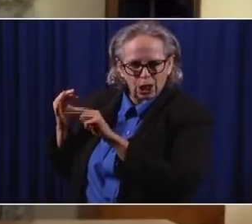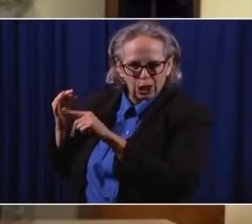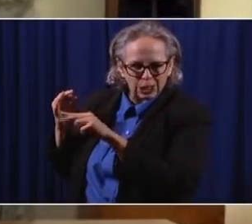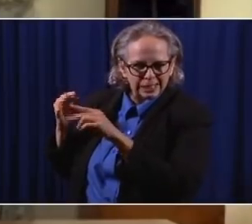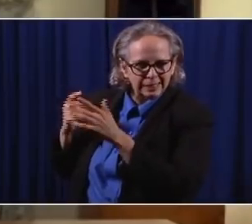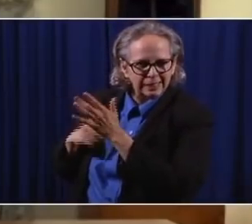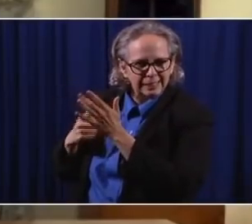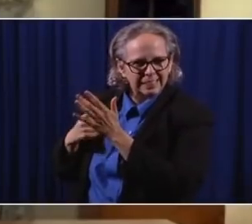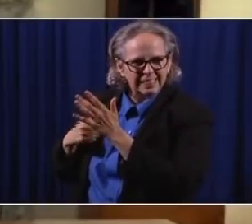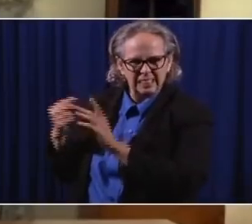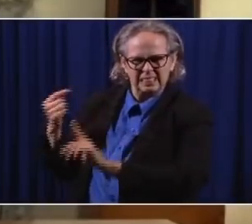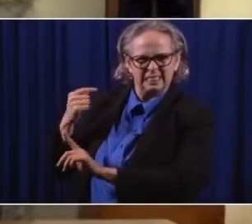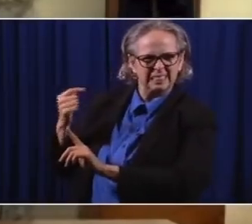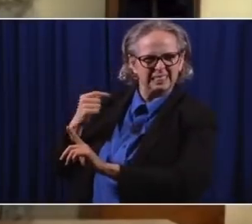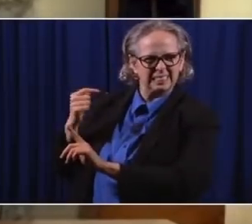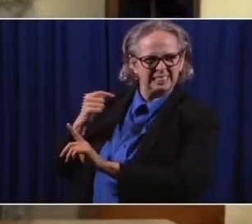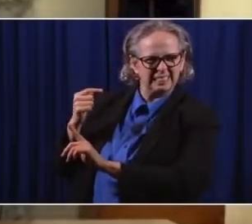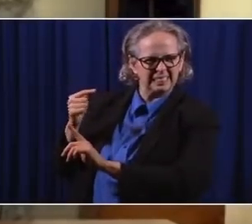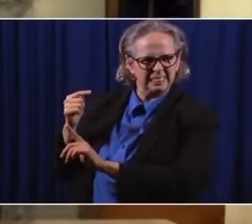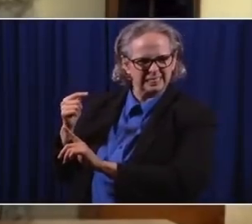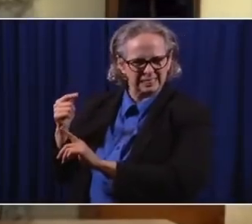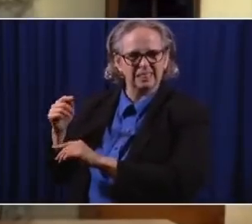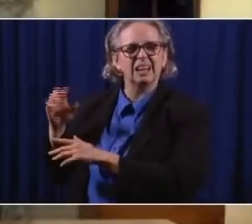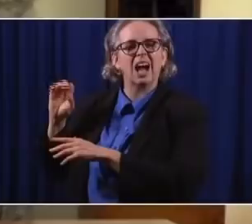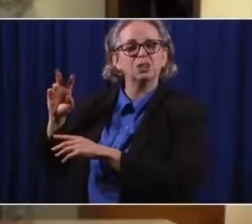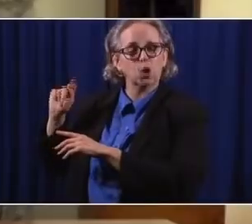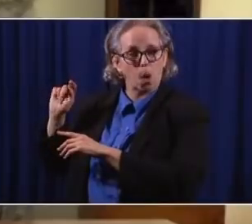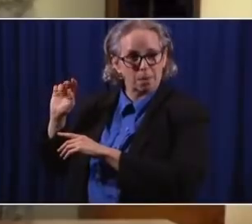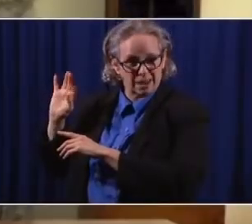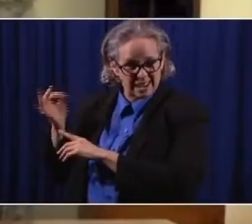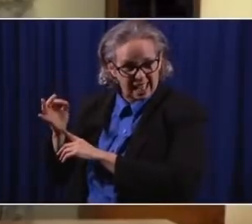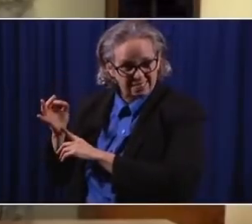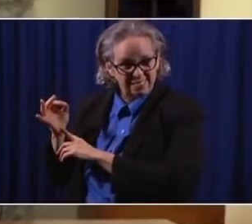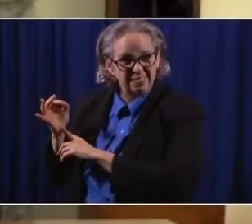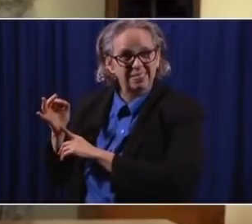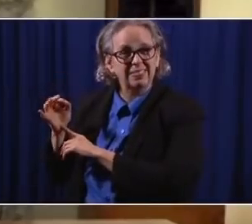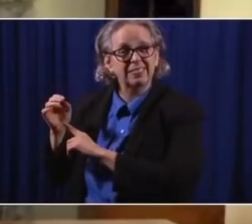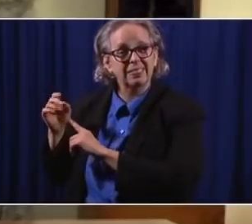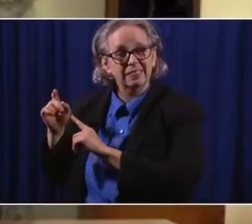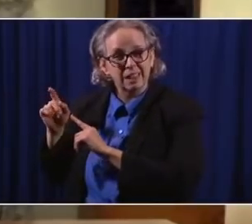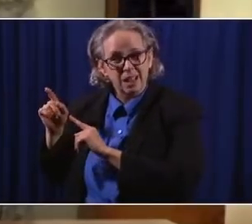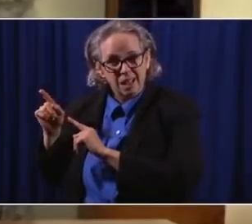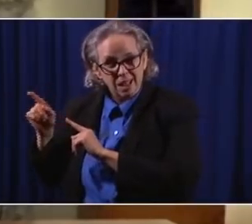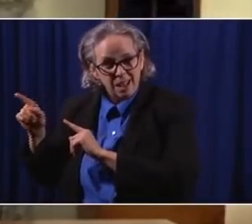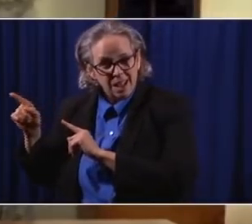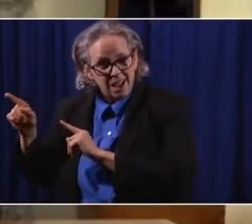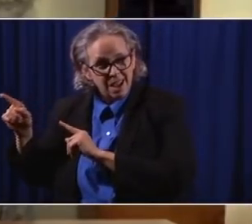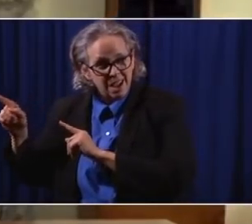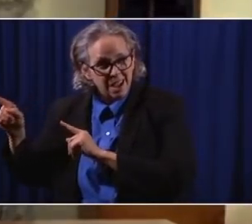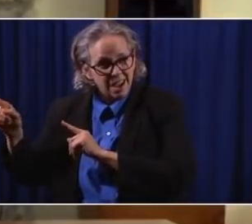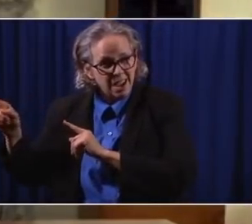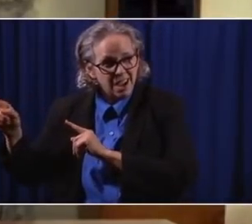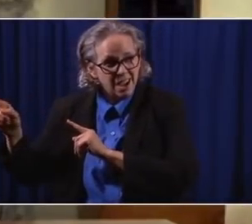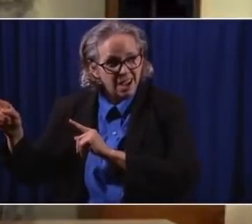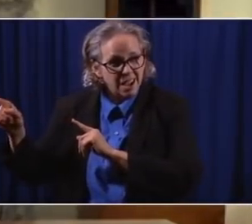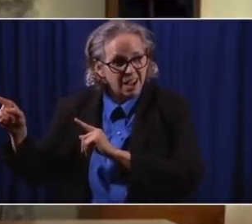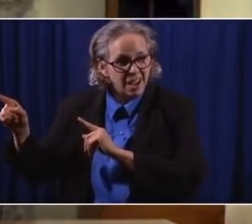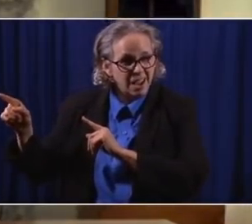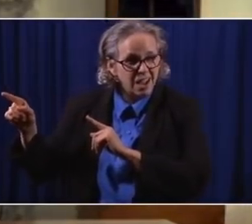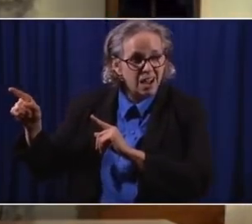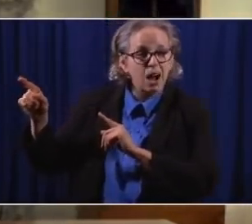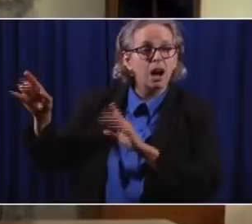here. So October 9th is the first part of that. On October 9th, we had a total